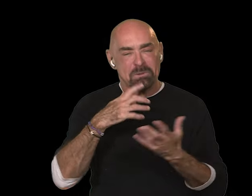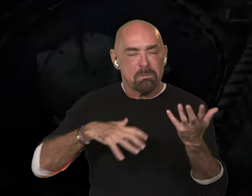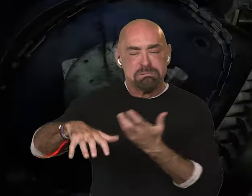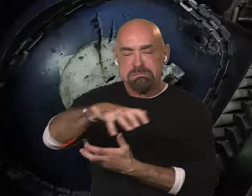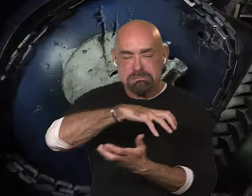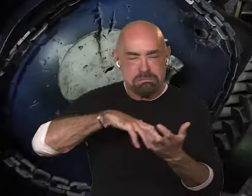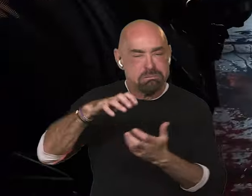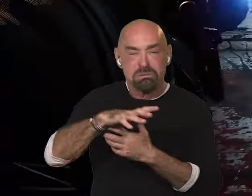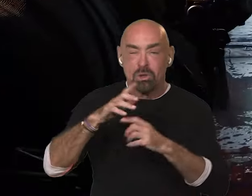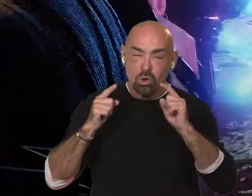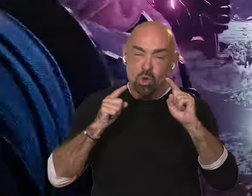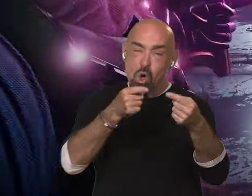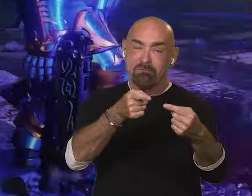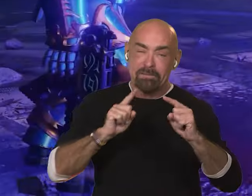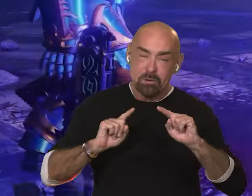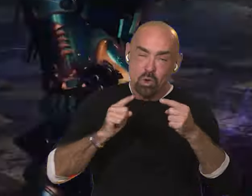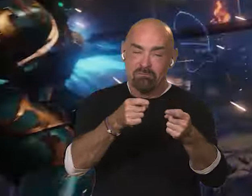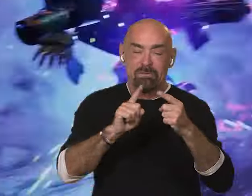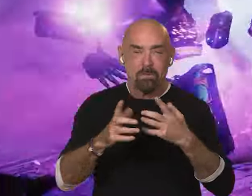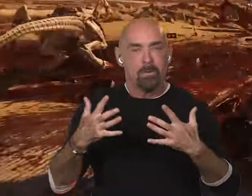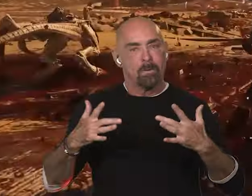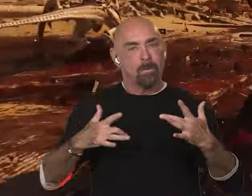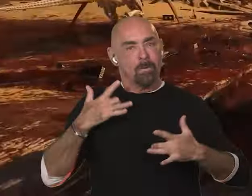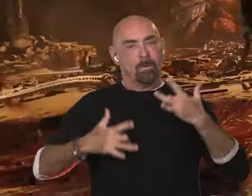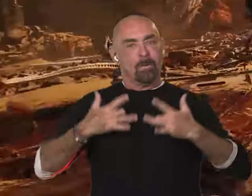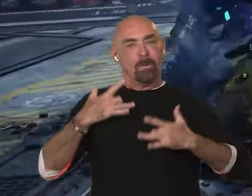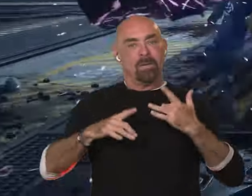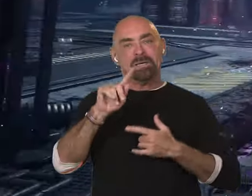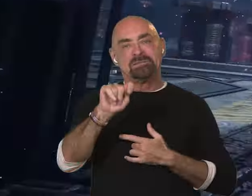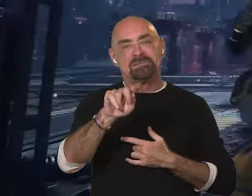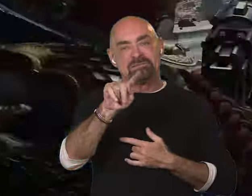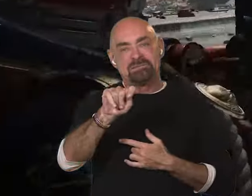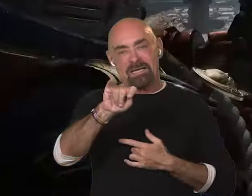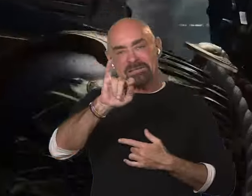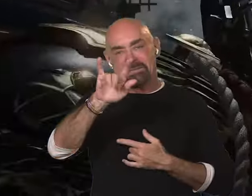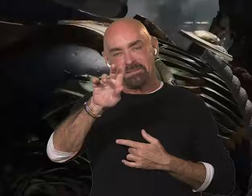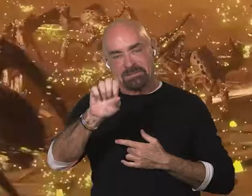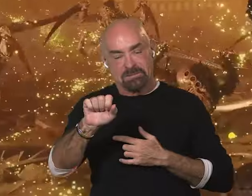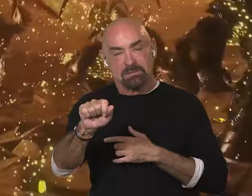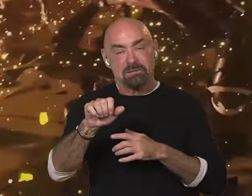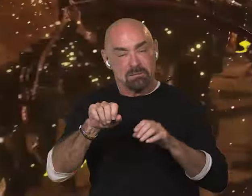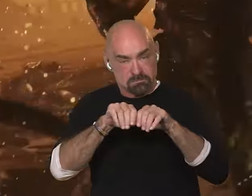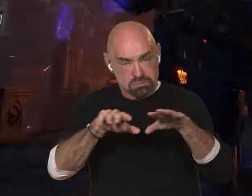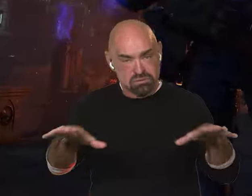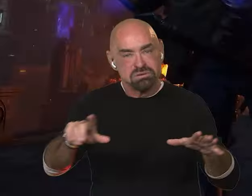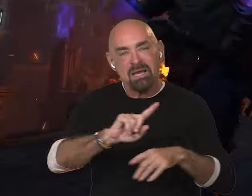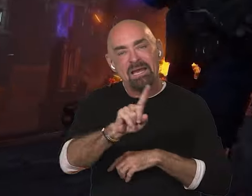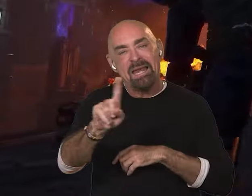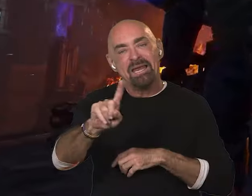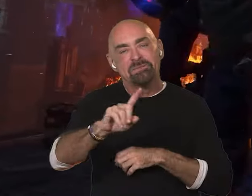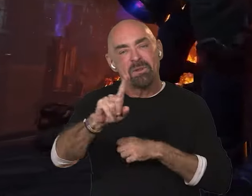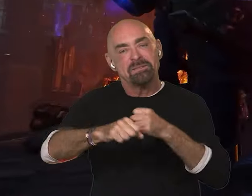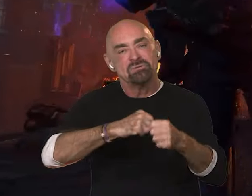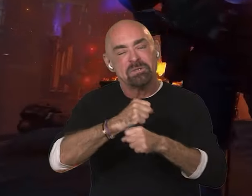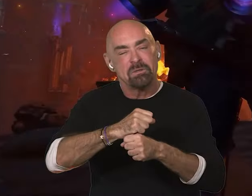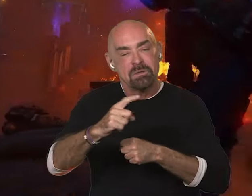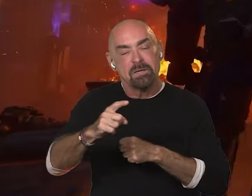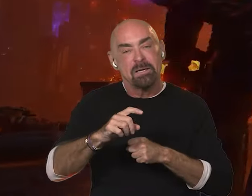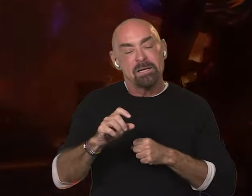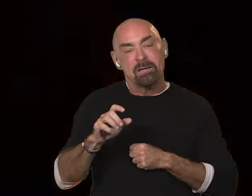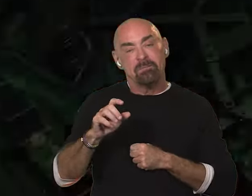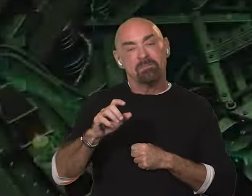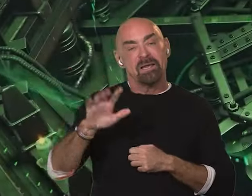It's a metal maelstrom of chaotic conflict, and we're excited to see what Titus and the gang will face up against when the game launches later